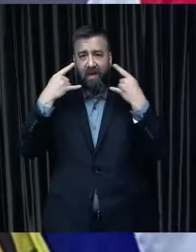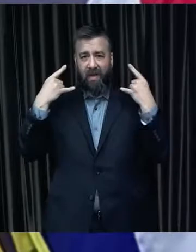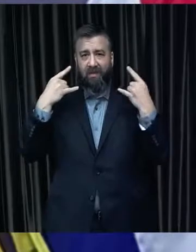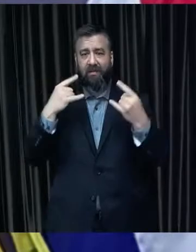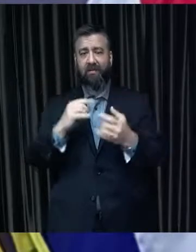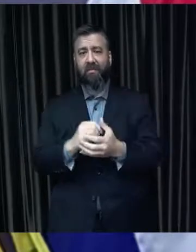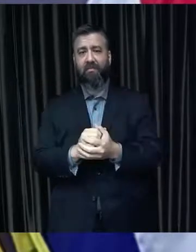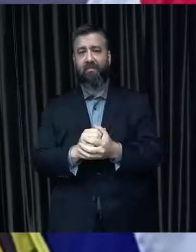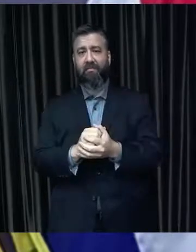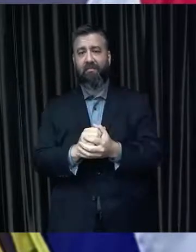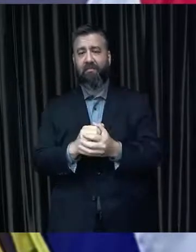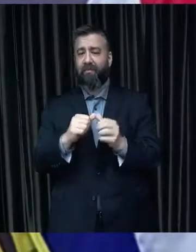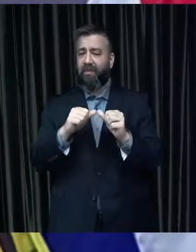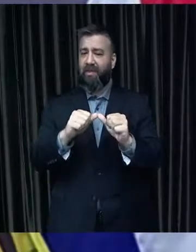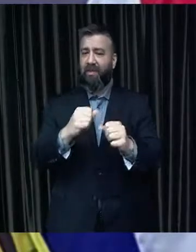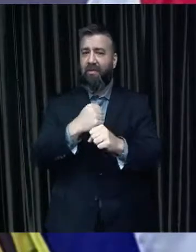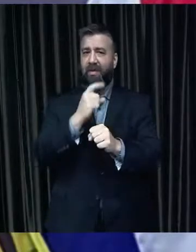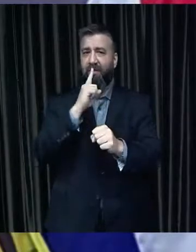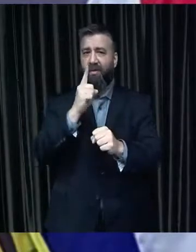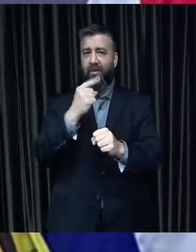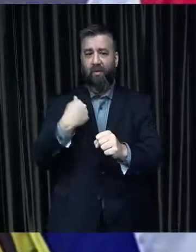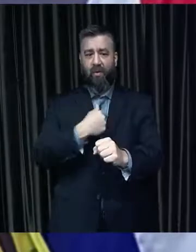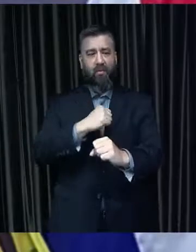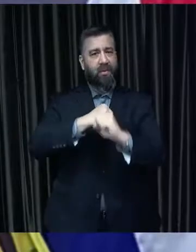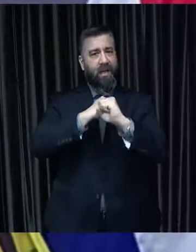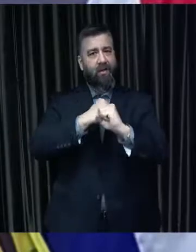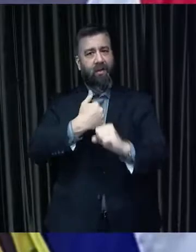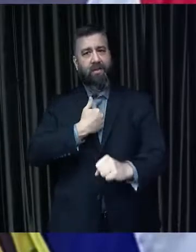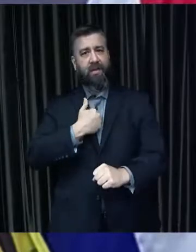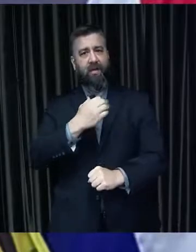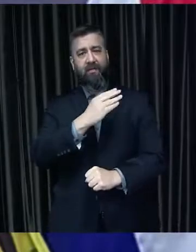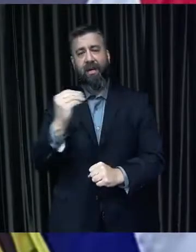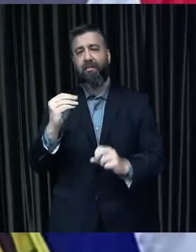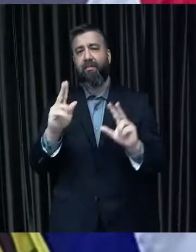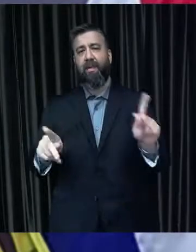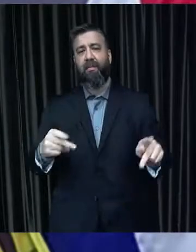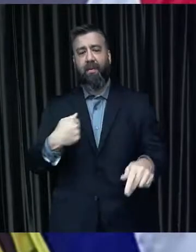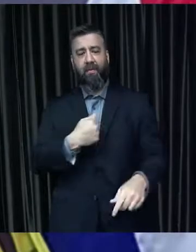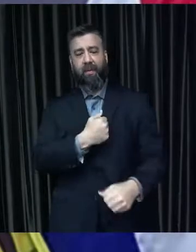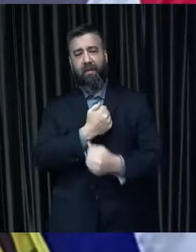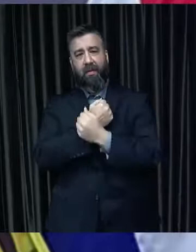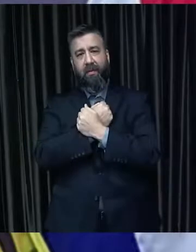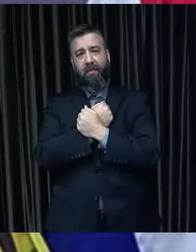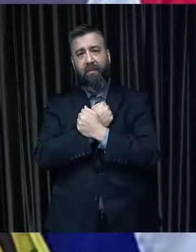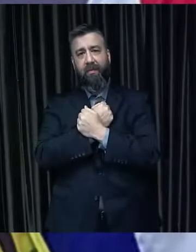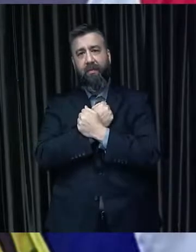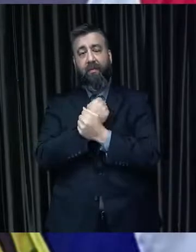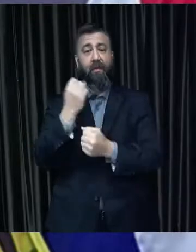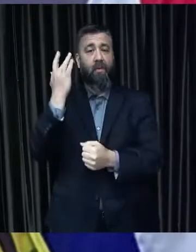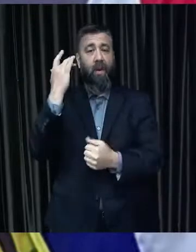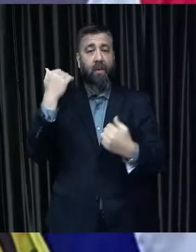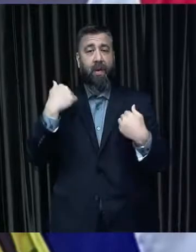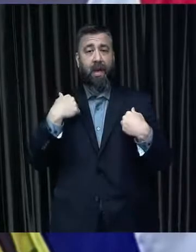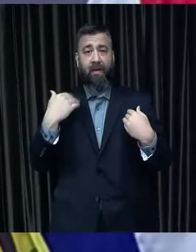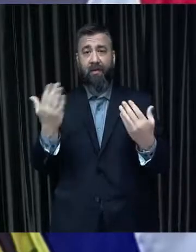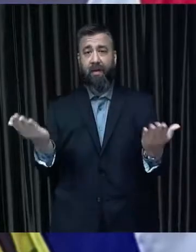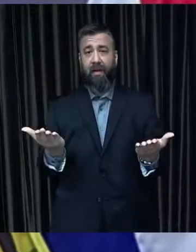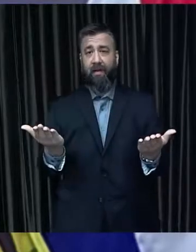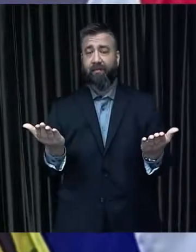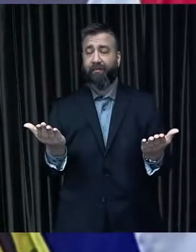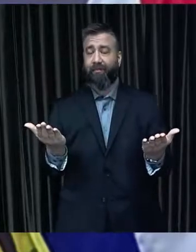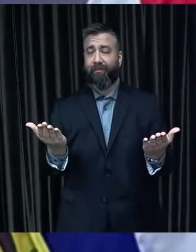public, to make sure that we're protecting ourselves and our loved ones, because we have in our community the presence of a